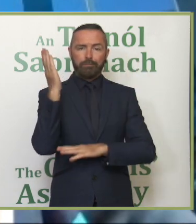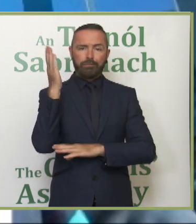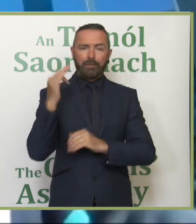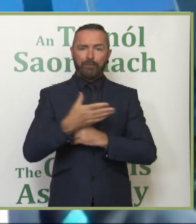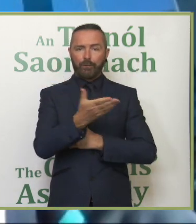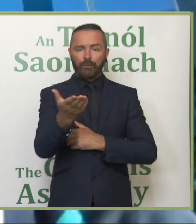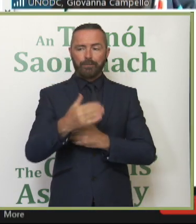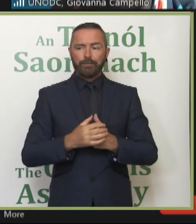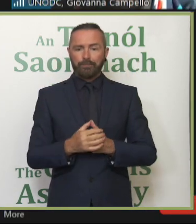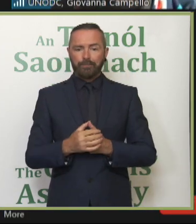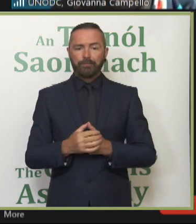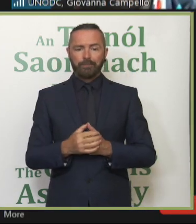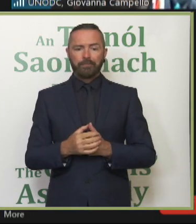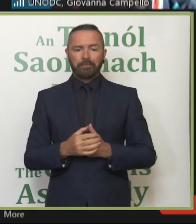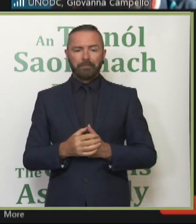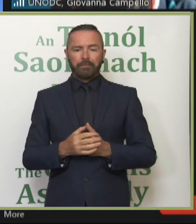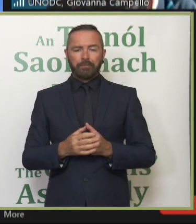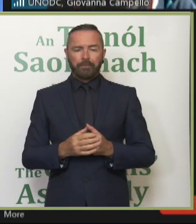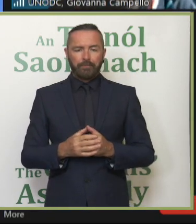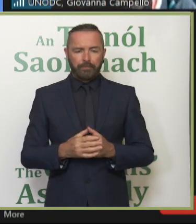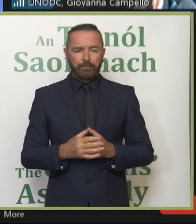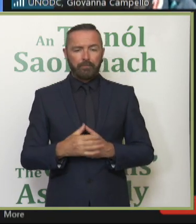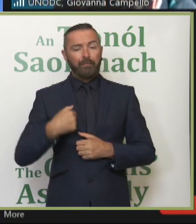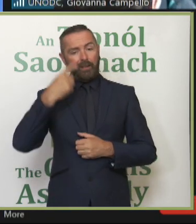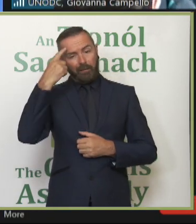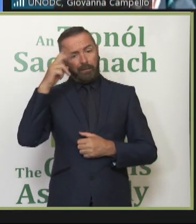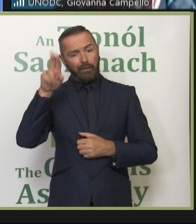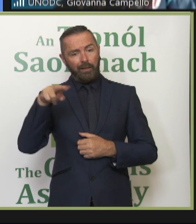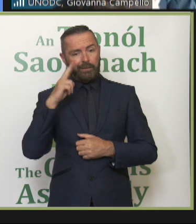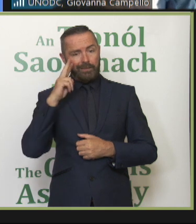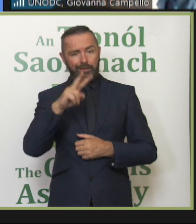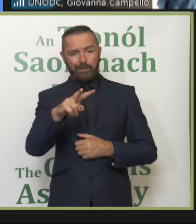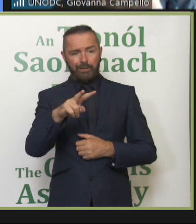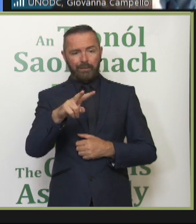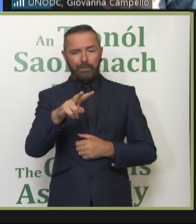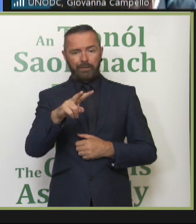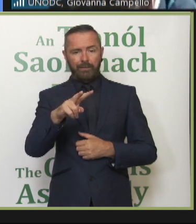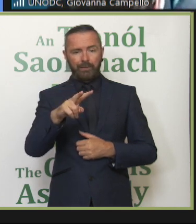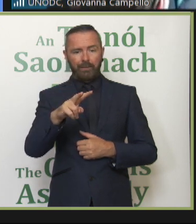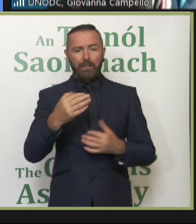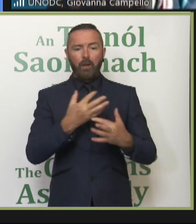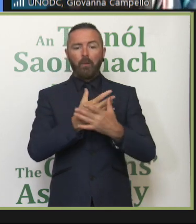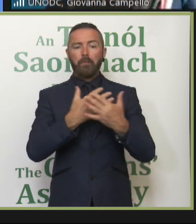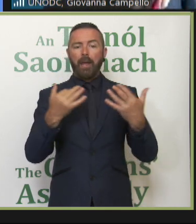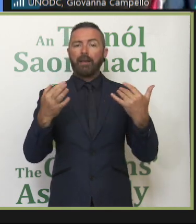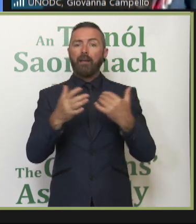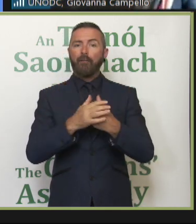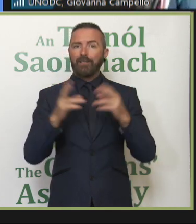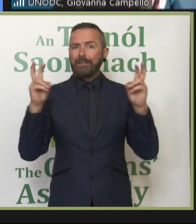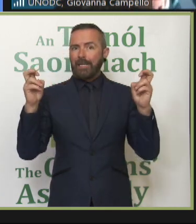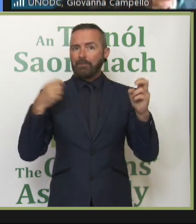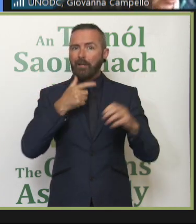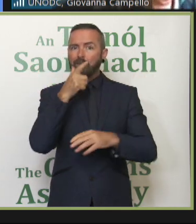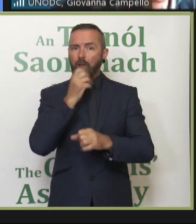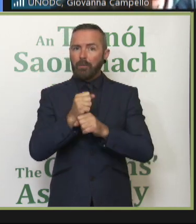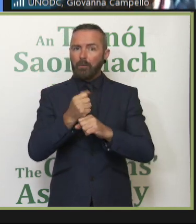presentation. And I think you will see that many of the themes that I'm going to present